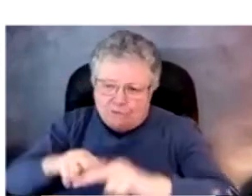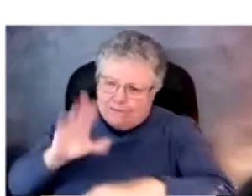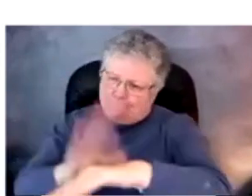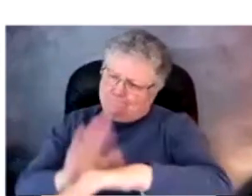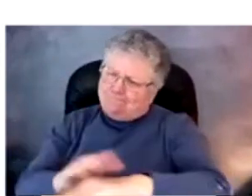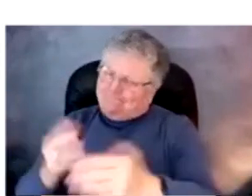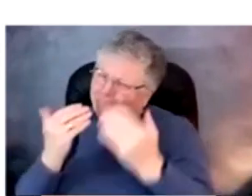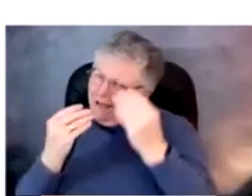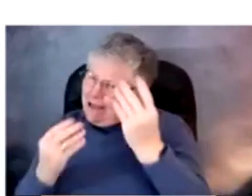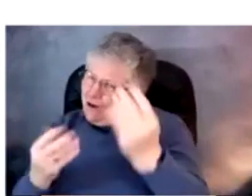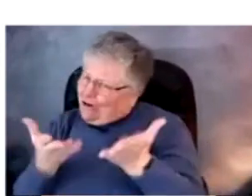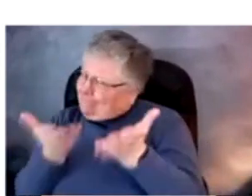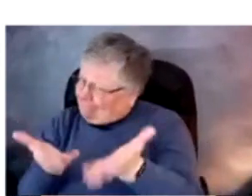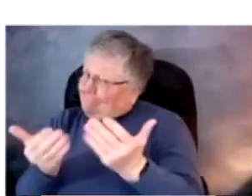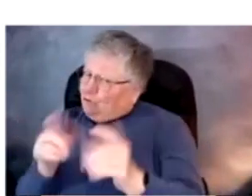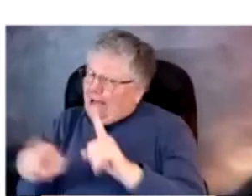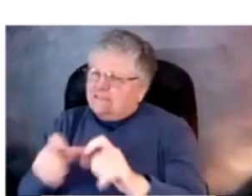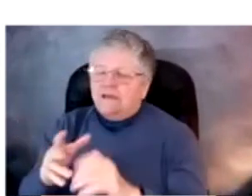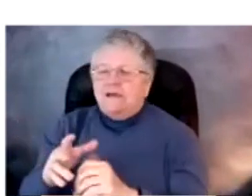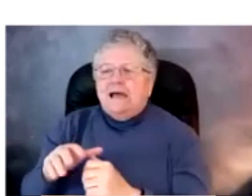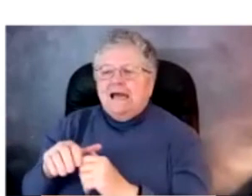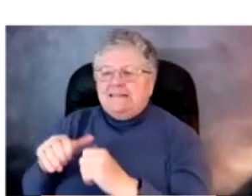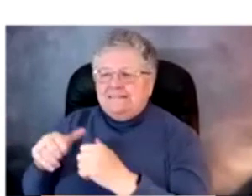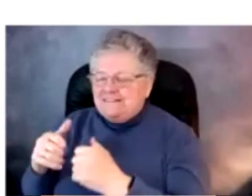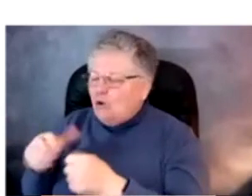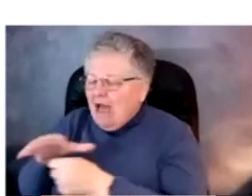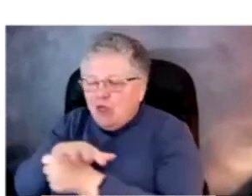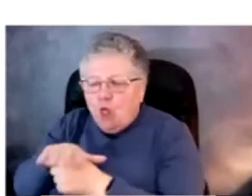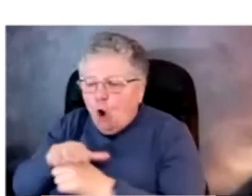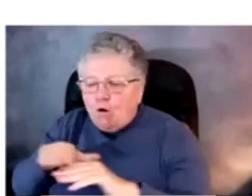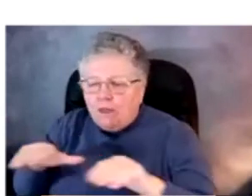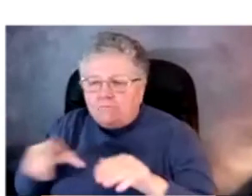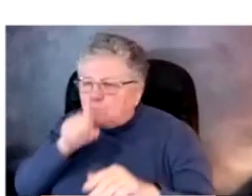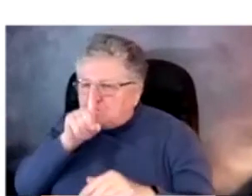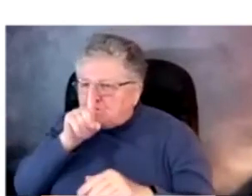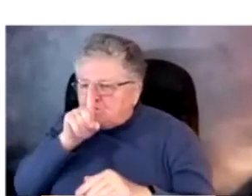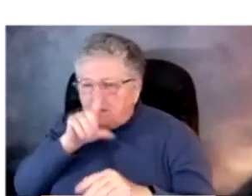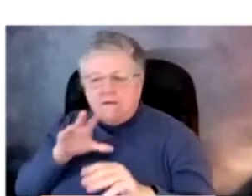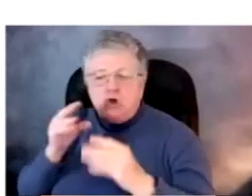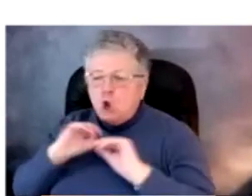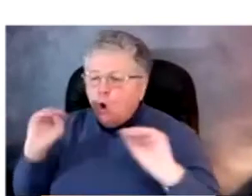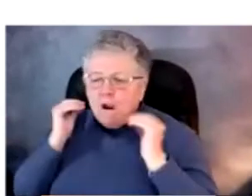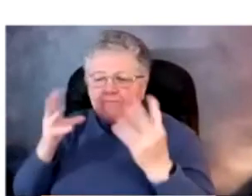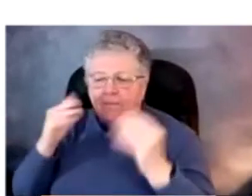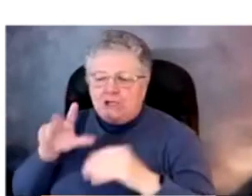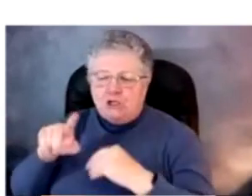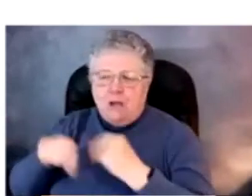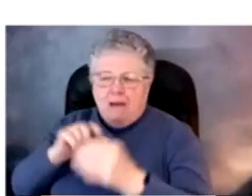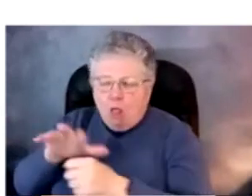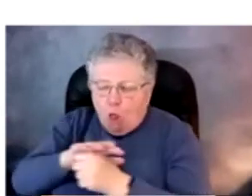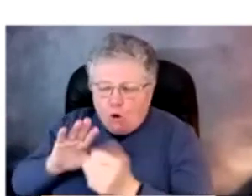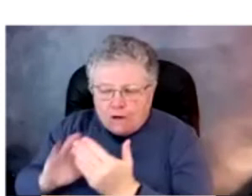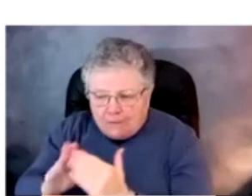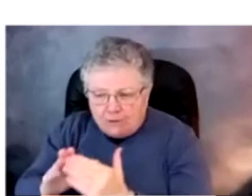surveys is often that they are not available at like local levels, right? So you don't get information about your local community. You can often get stuff maybe at the